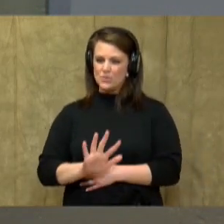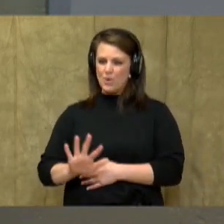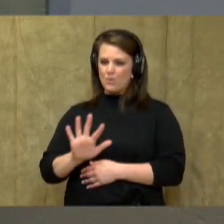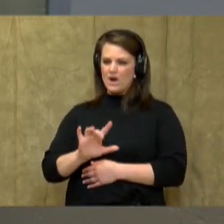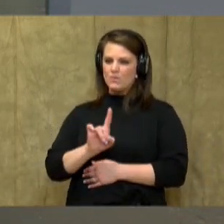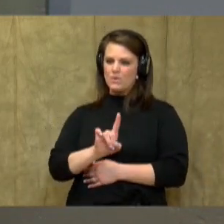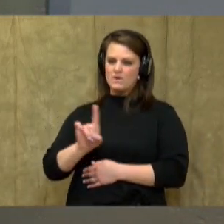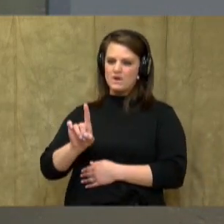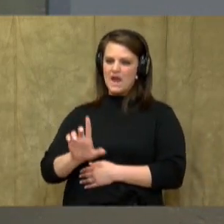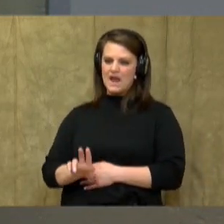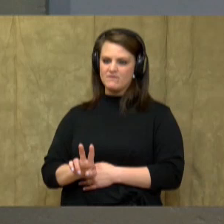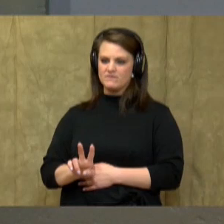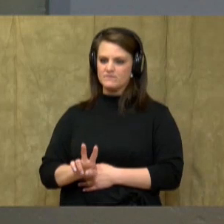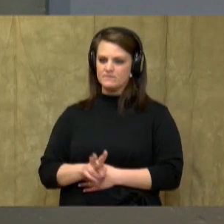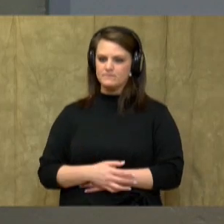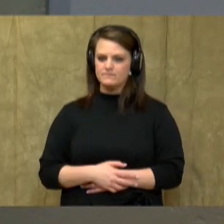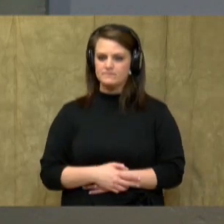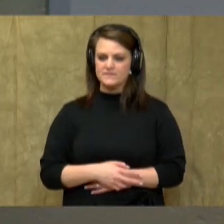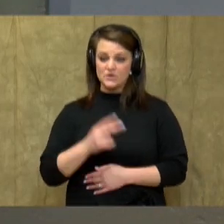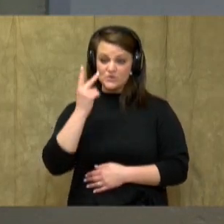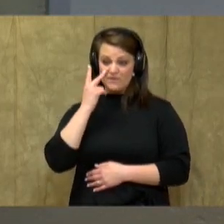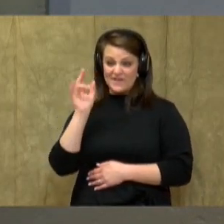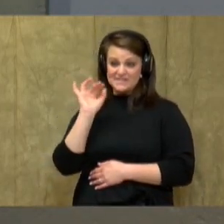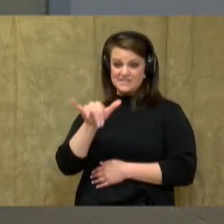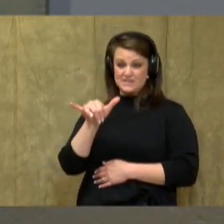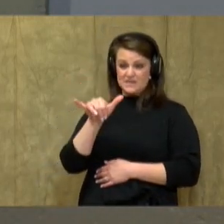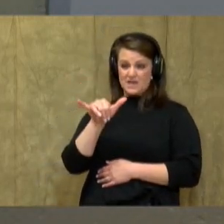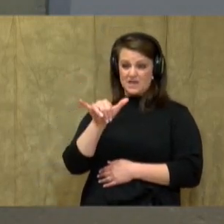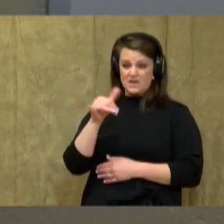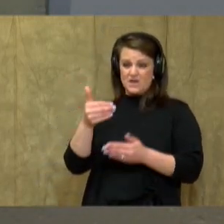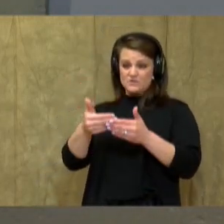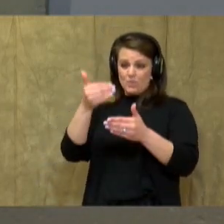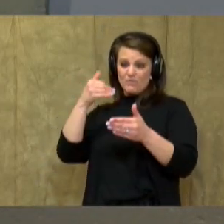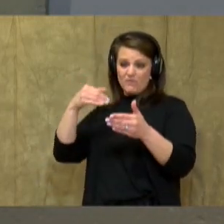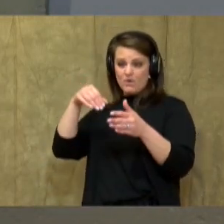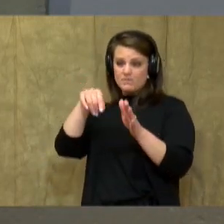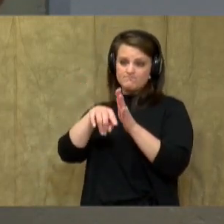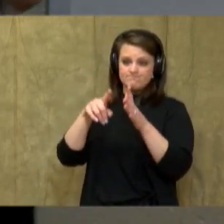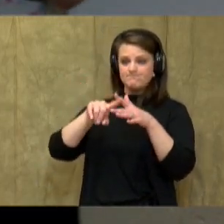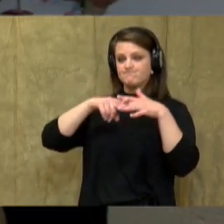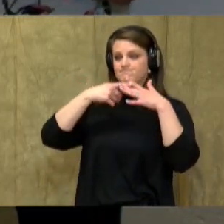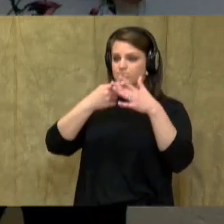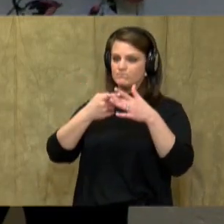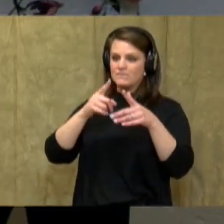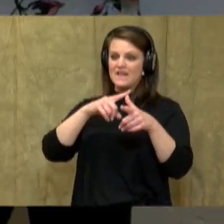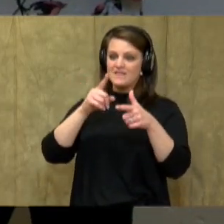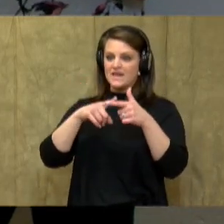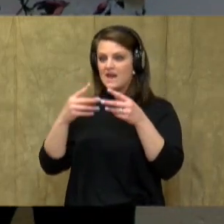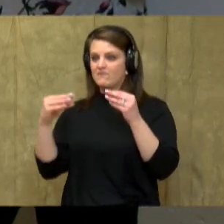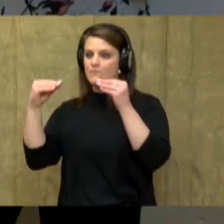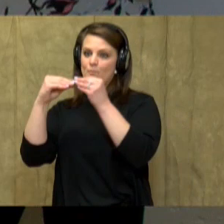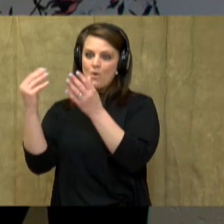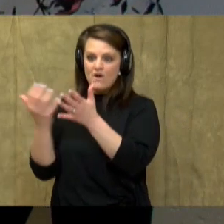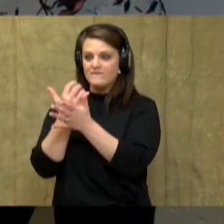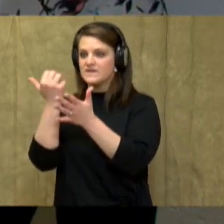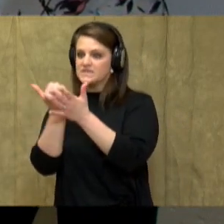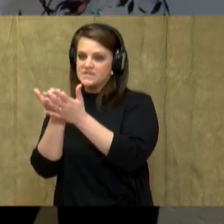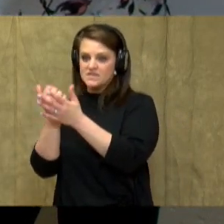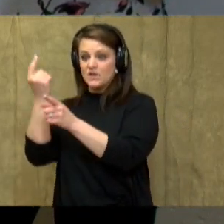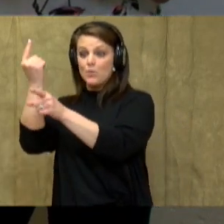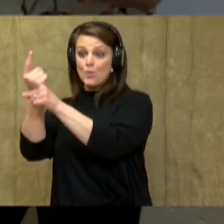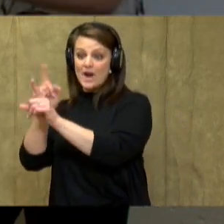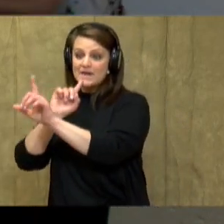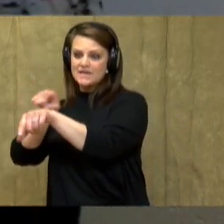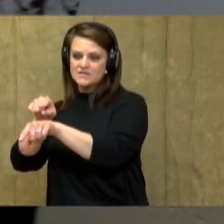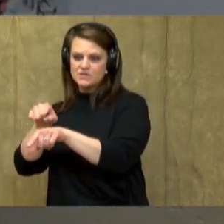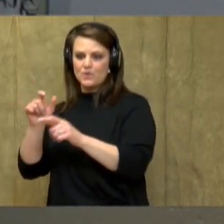around 1.5. And if I see that already before I get started, then I have less chance of getting the wrong